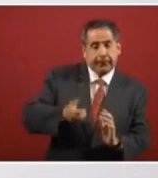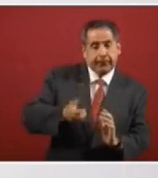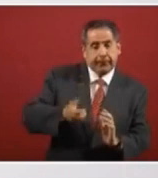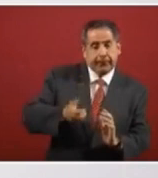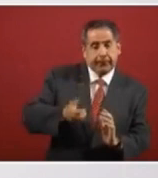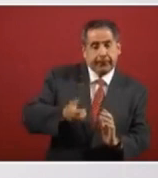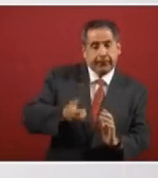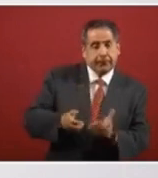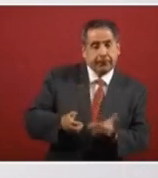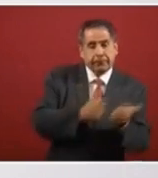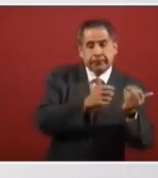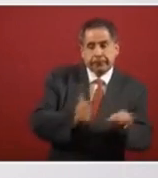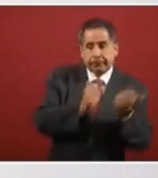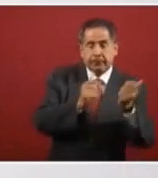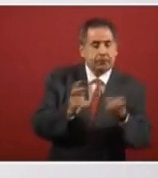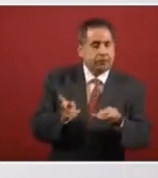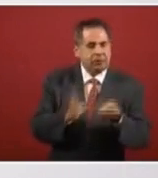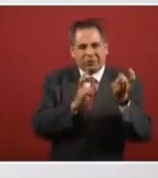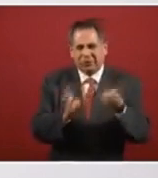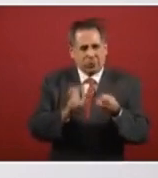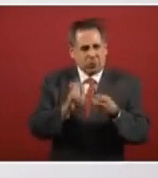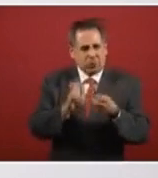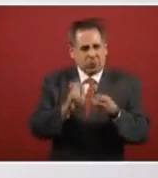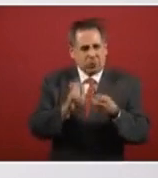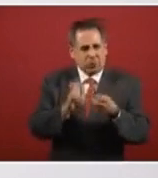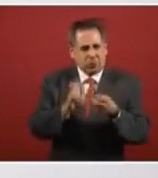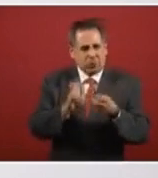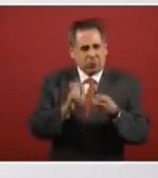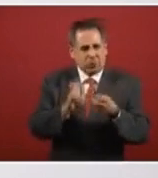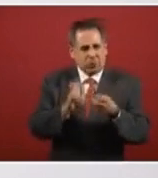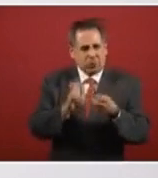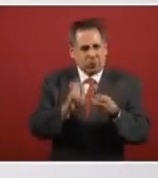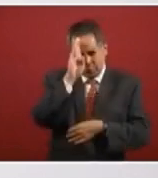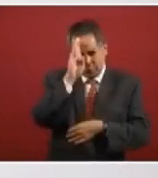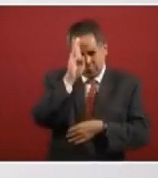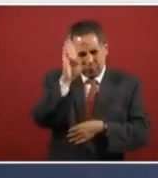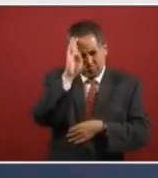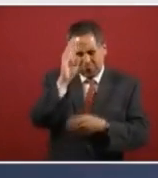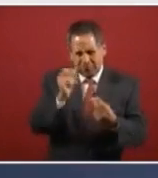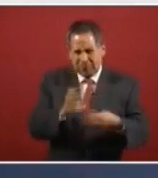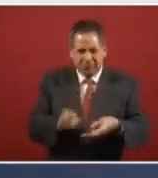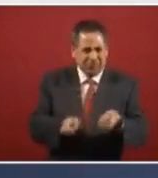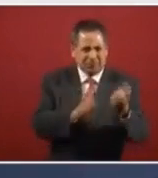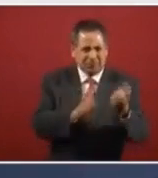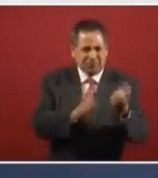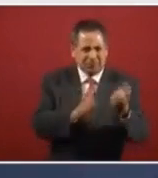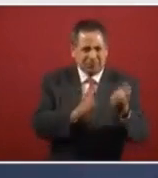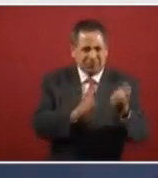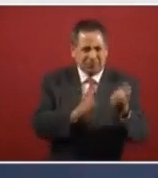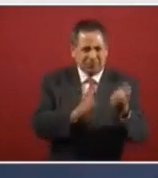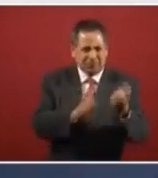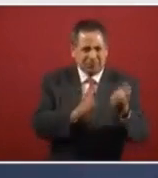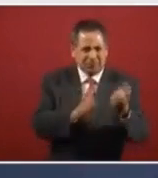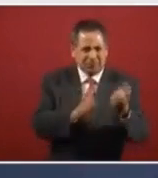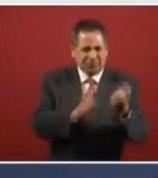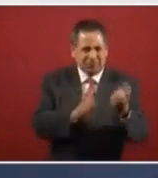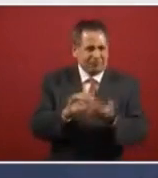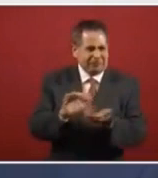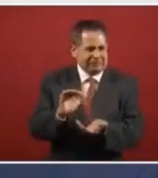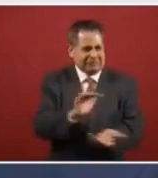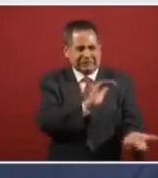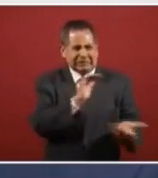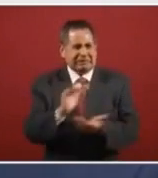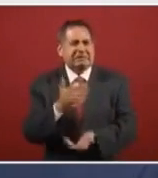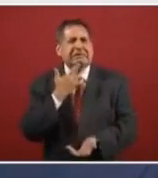which will take large quantities of combustibles